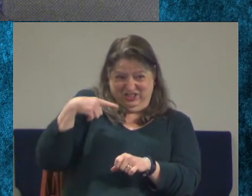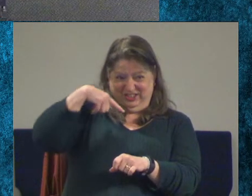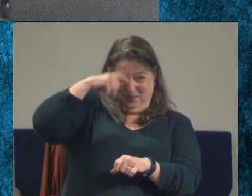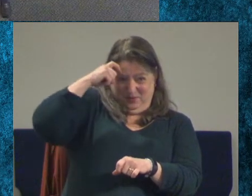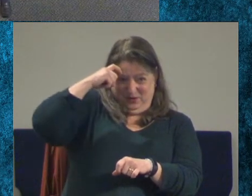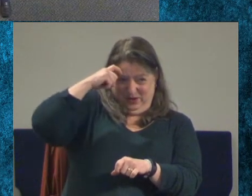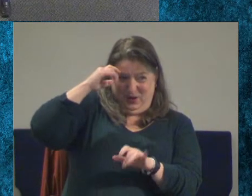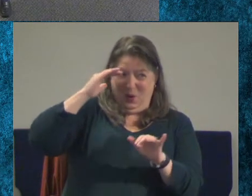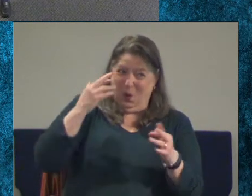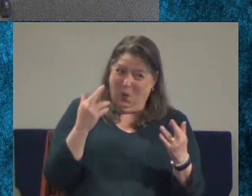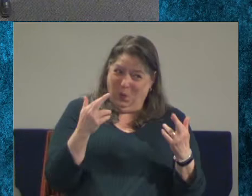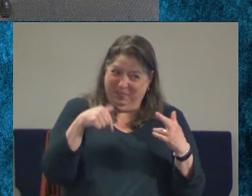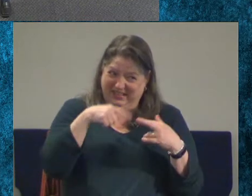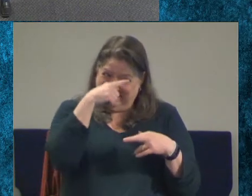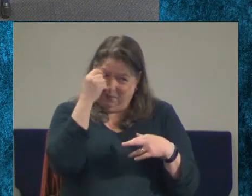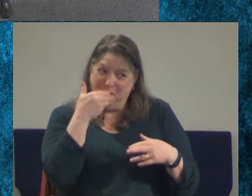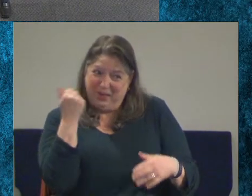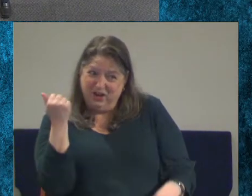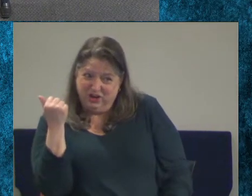so